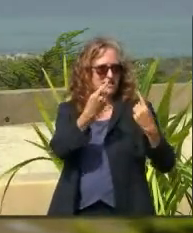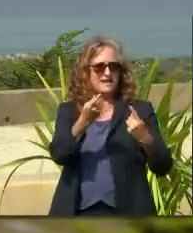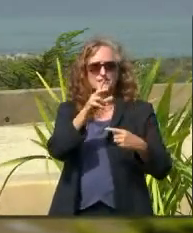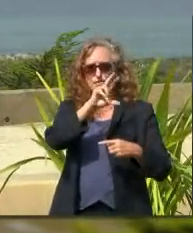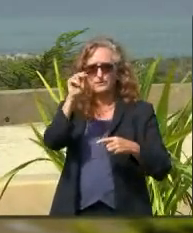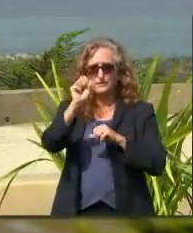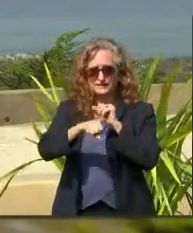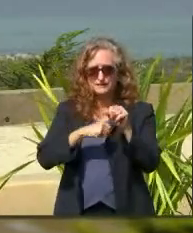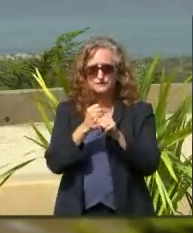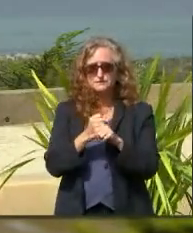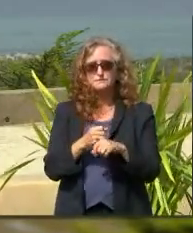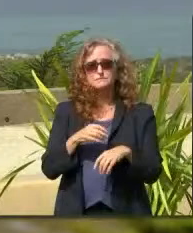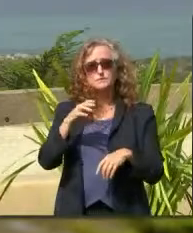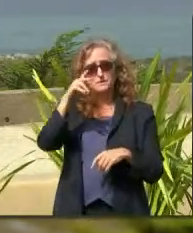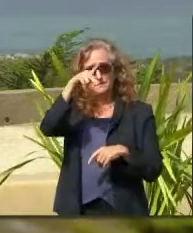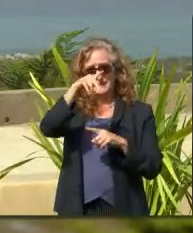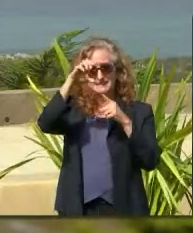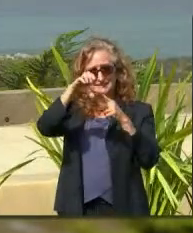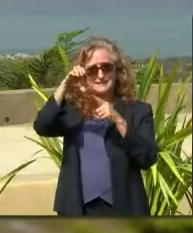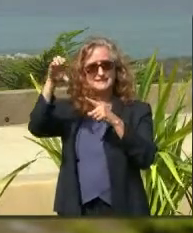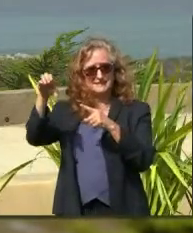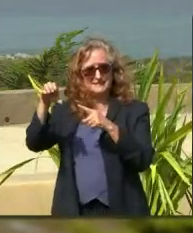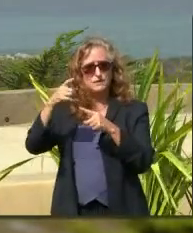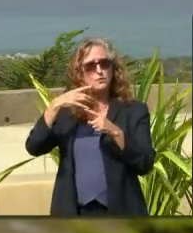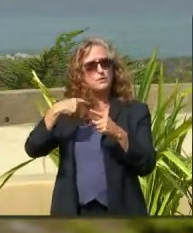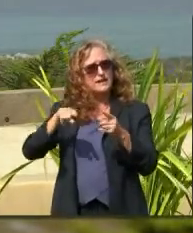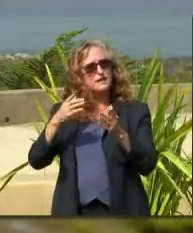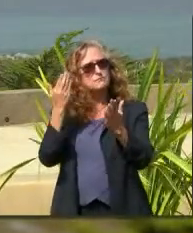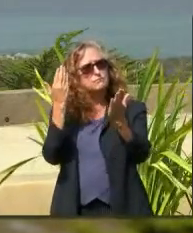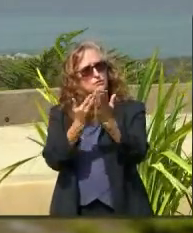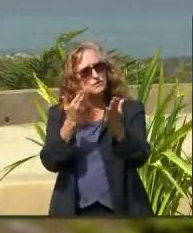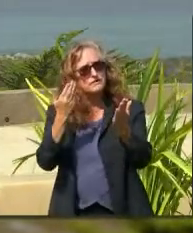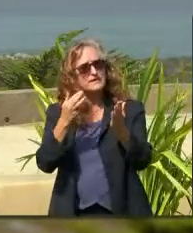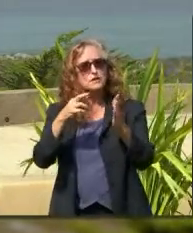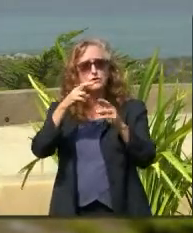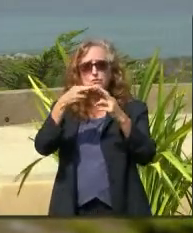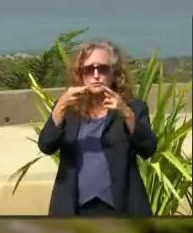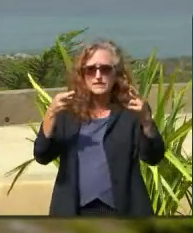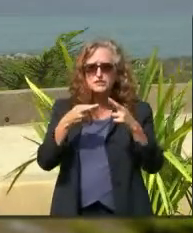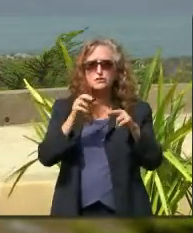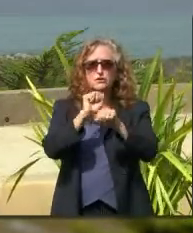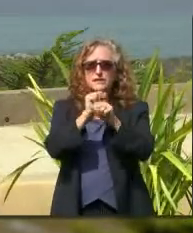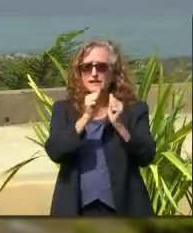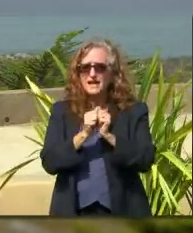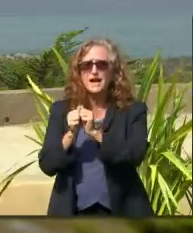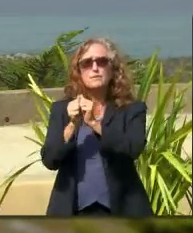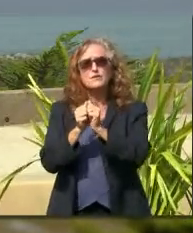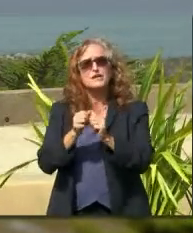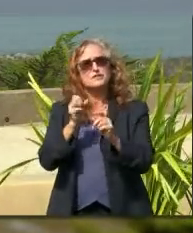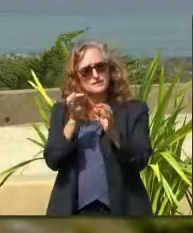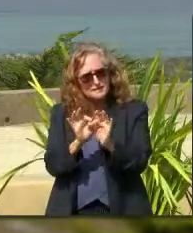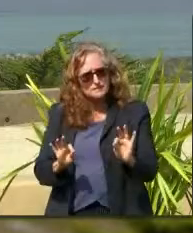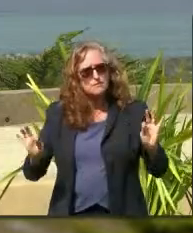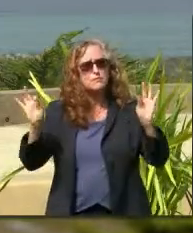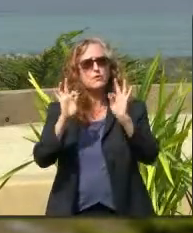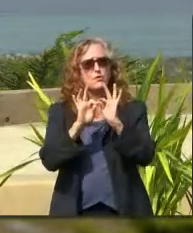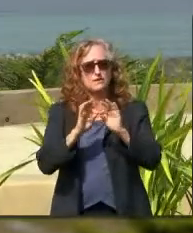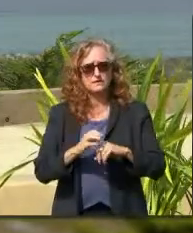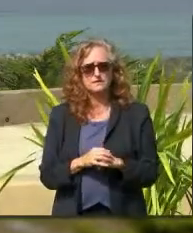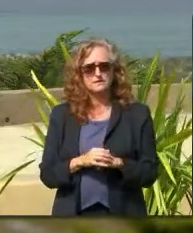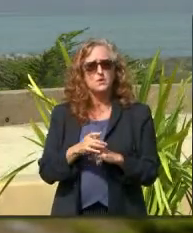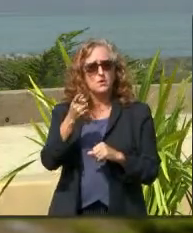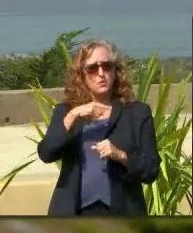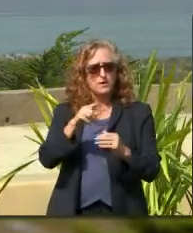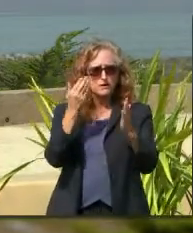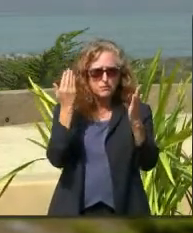the PCC, we are demonstrating that regional collaboration does make a difference. We're